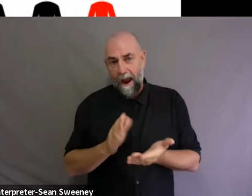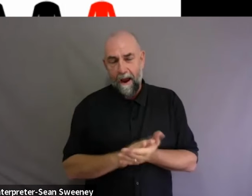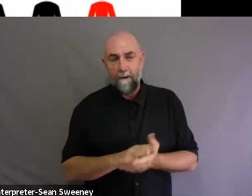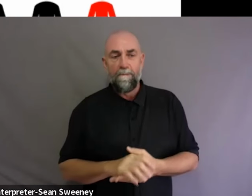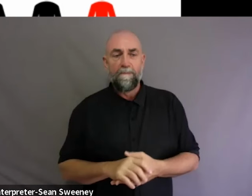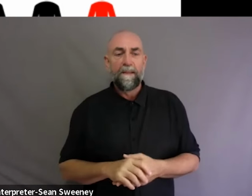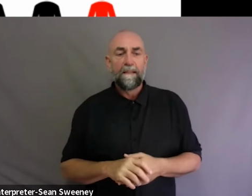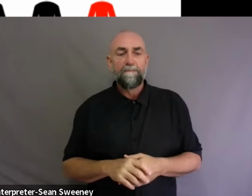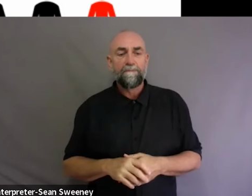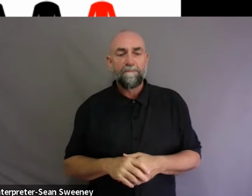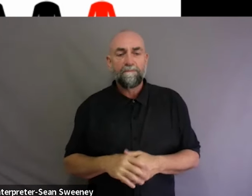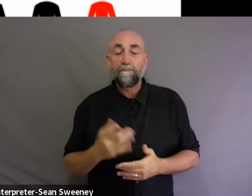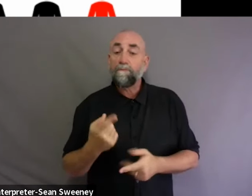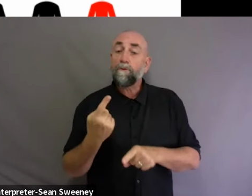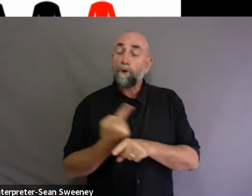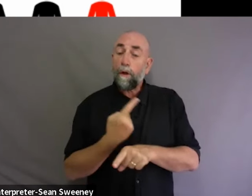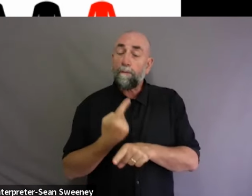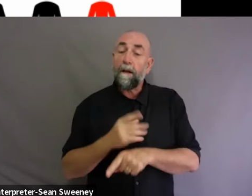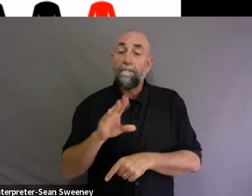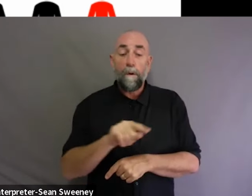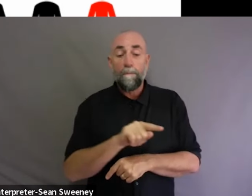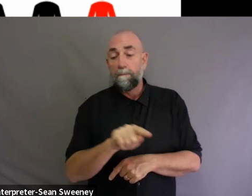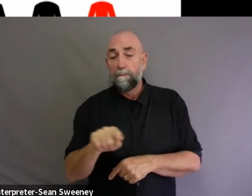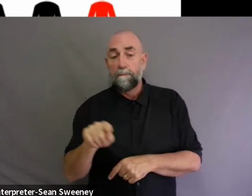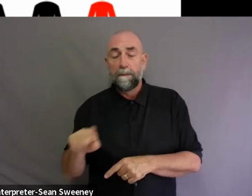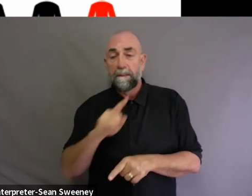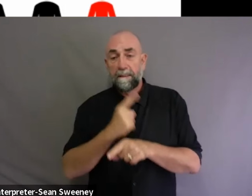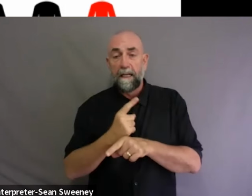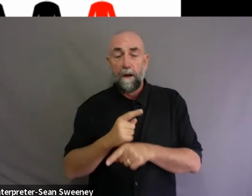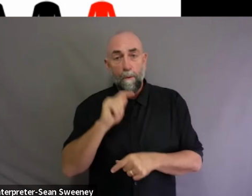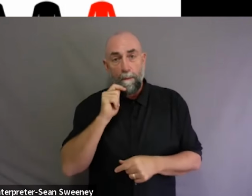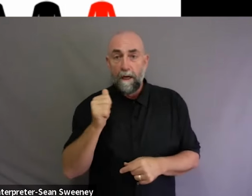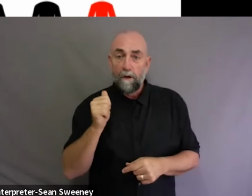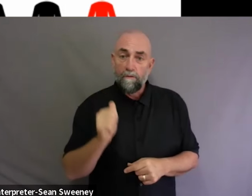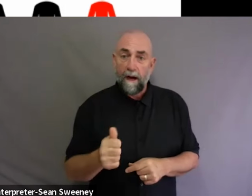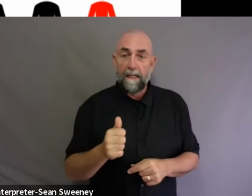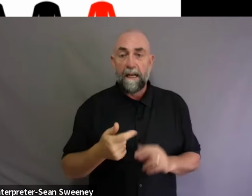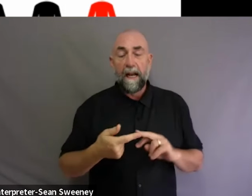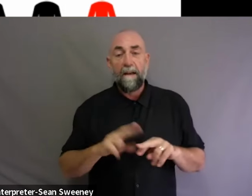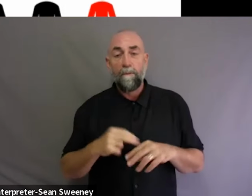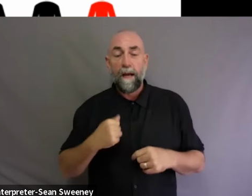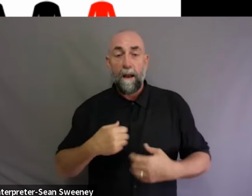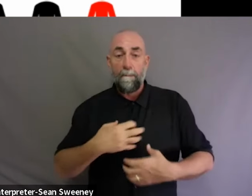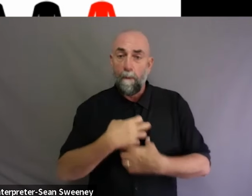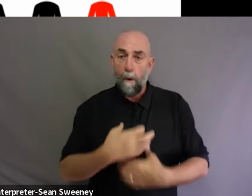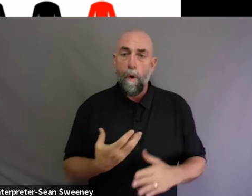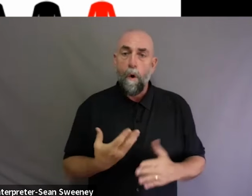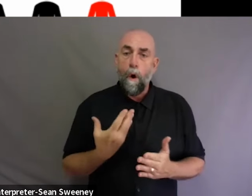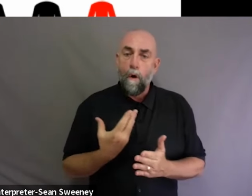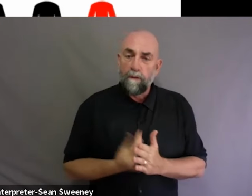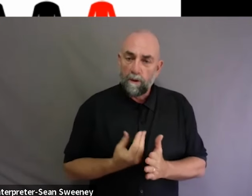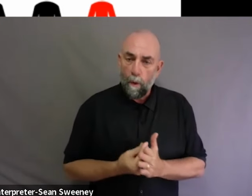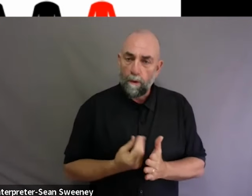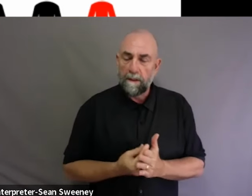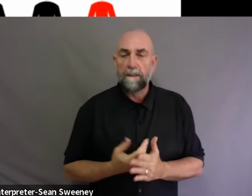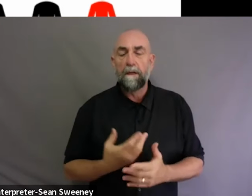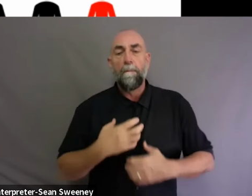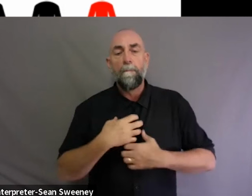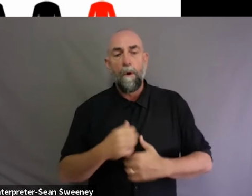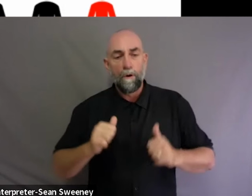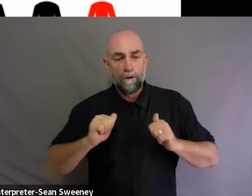The comments from the students are along the line of, it'll be great if there's more resources and training about how to build a cultural sensitive teams